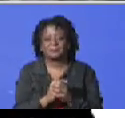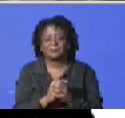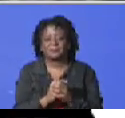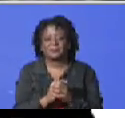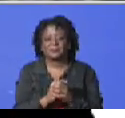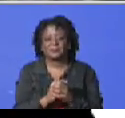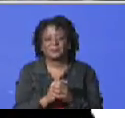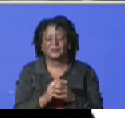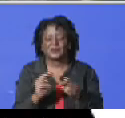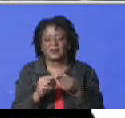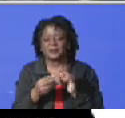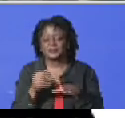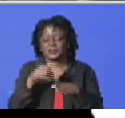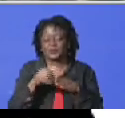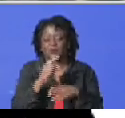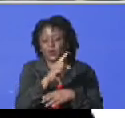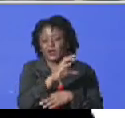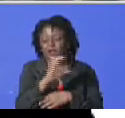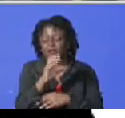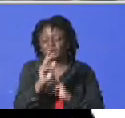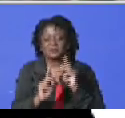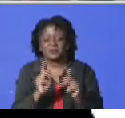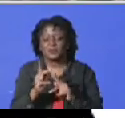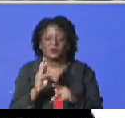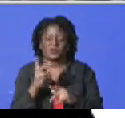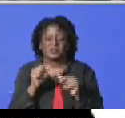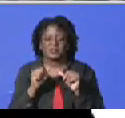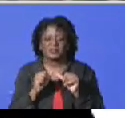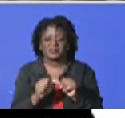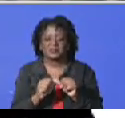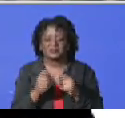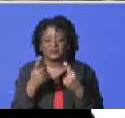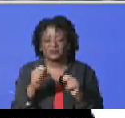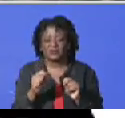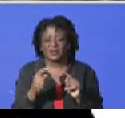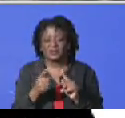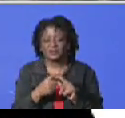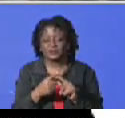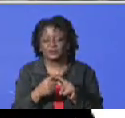includes some 100 persons. We are still seeking to onboard